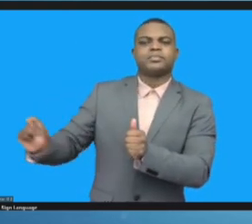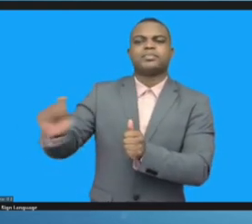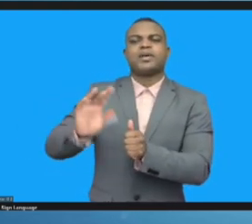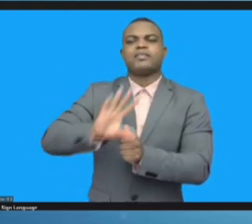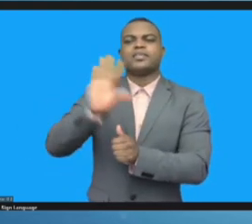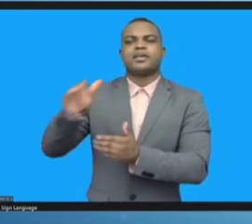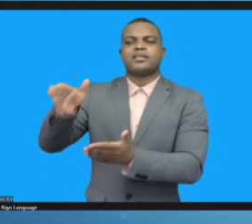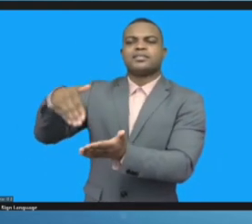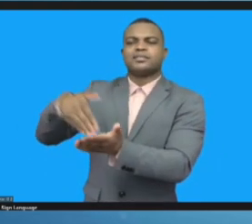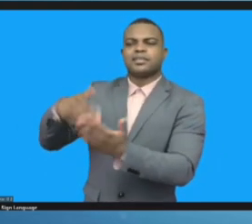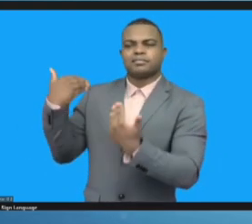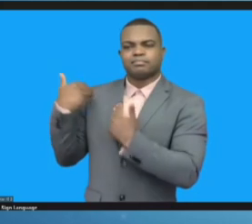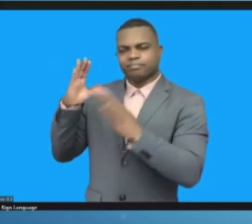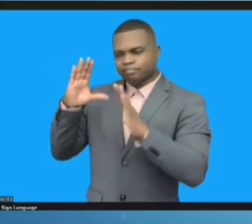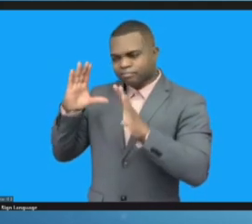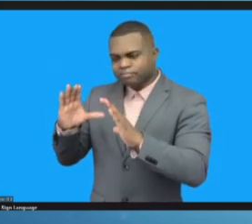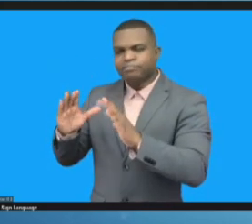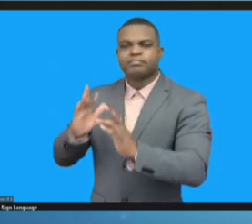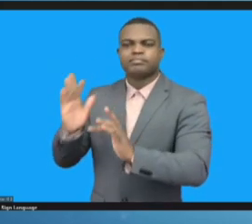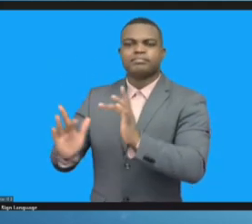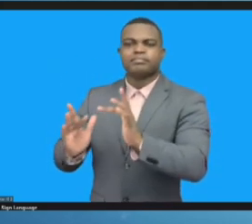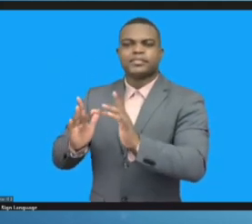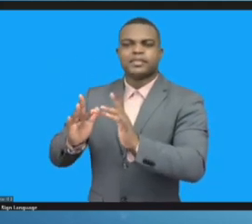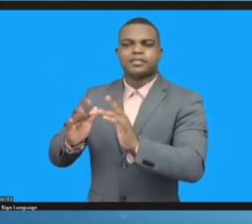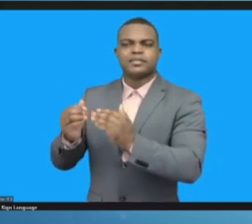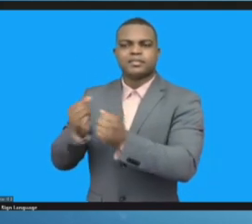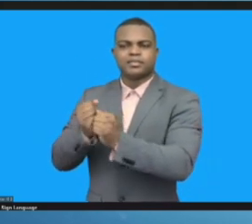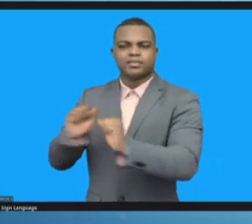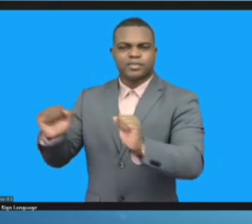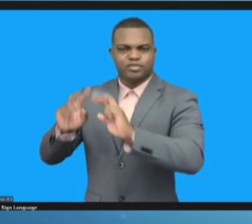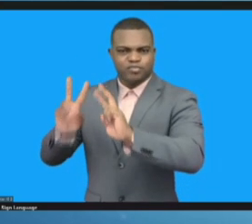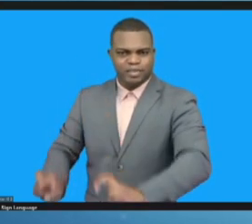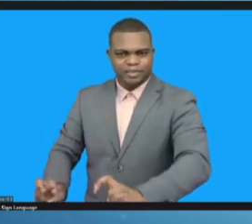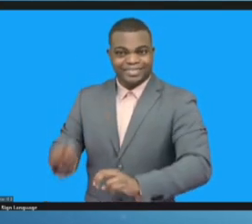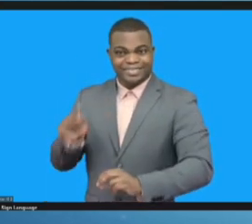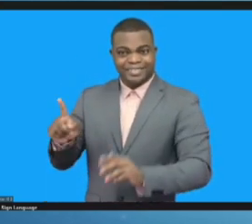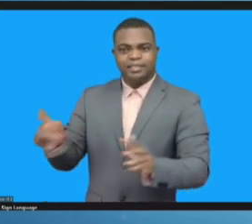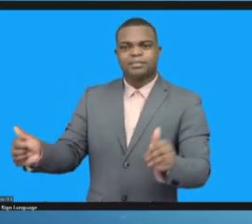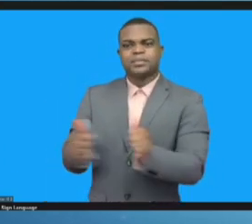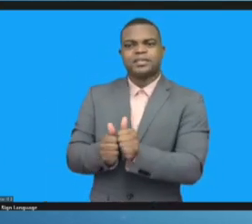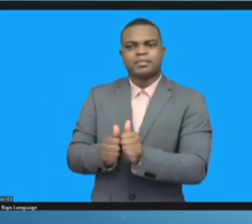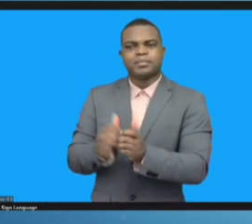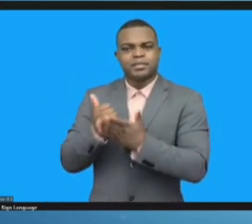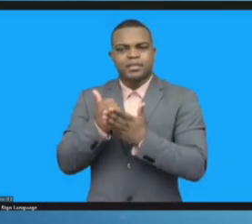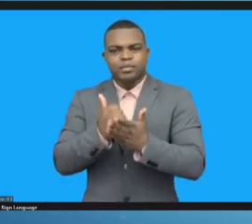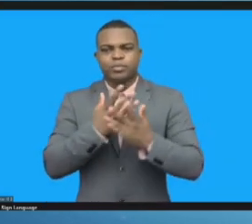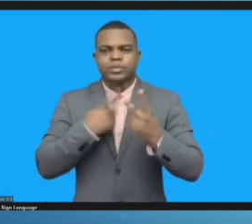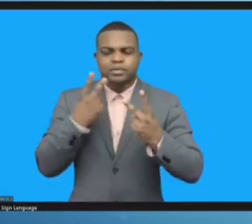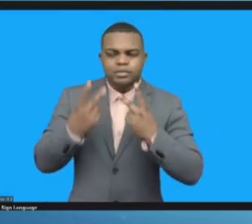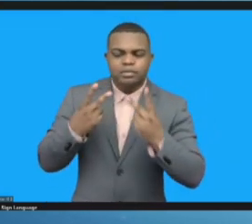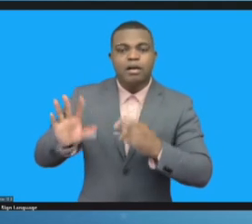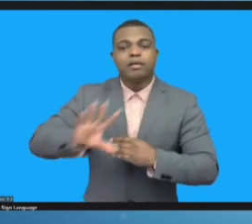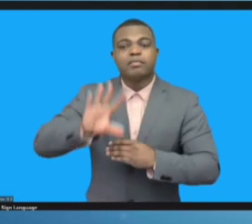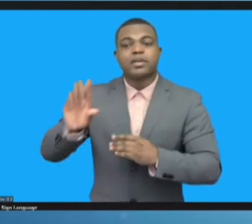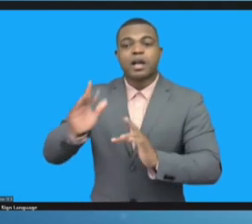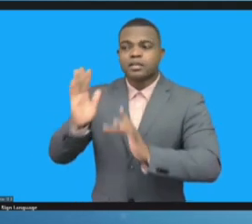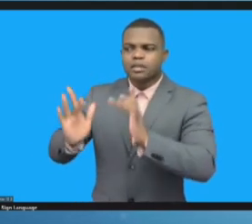cybersecurity guidelines model law at this IGF. And lastly, ECA is working to address the deployment